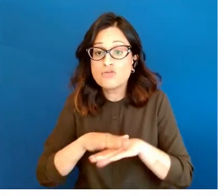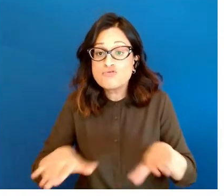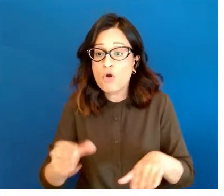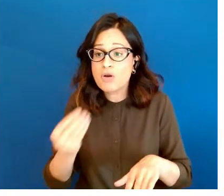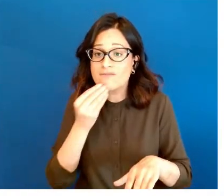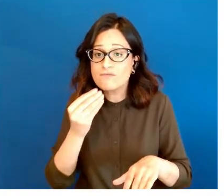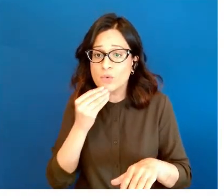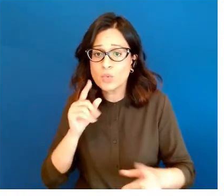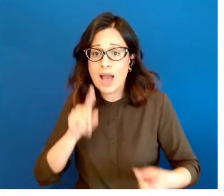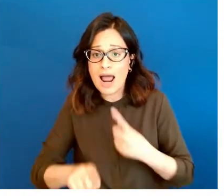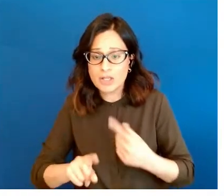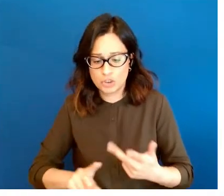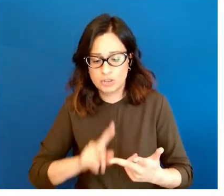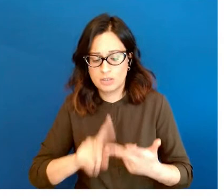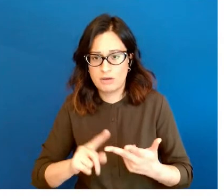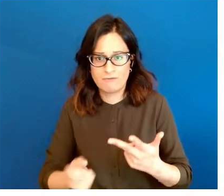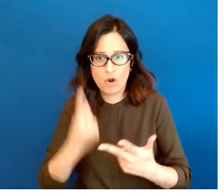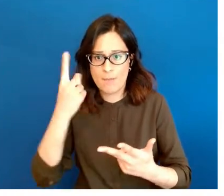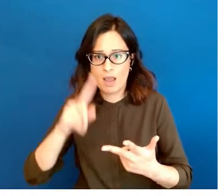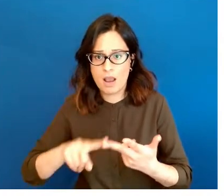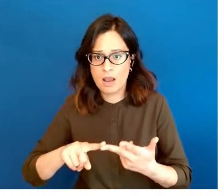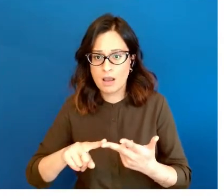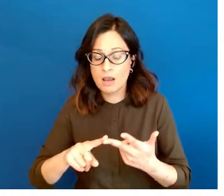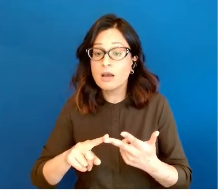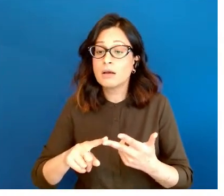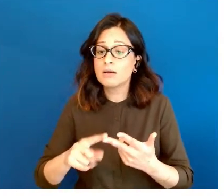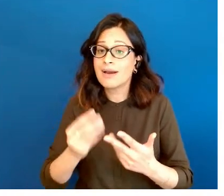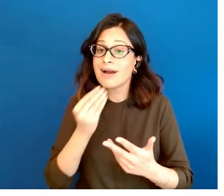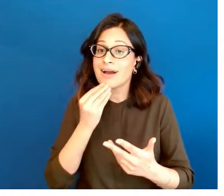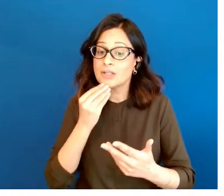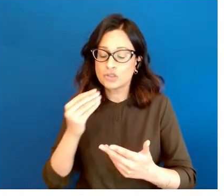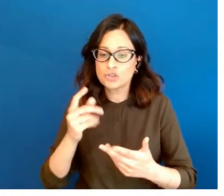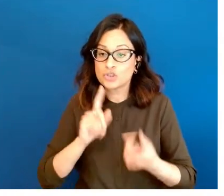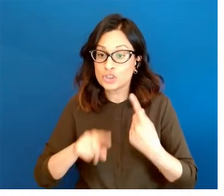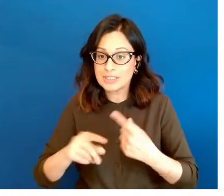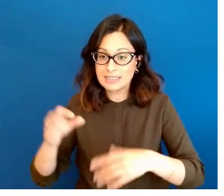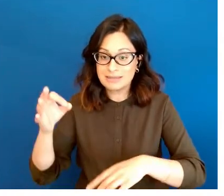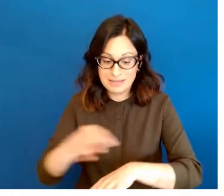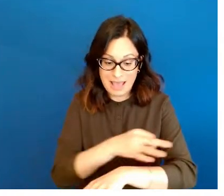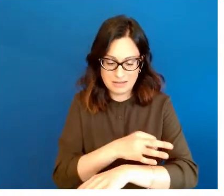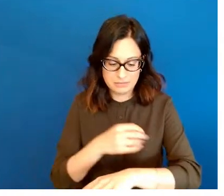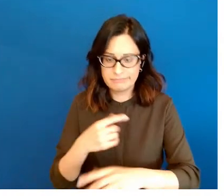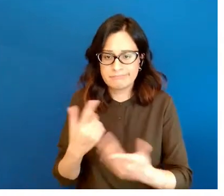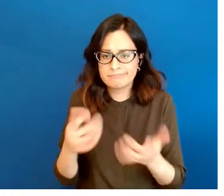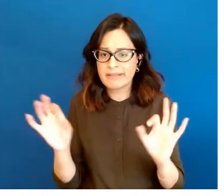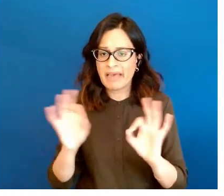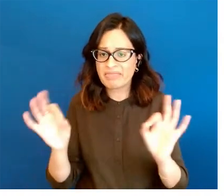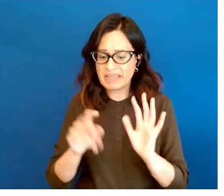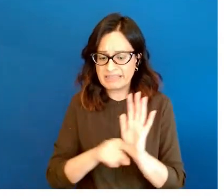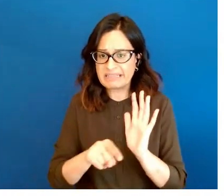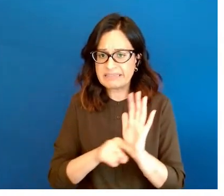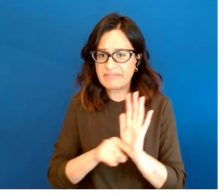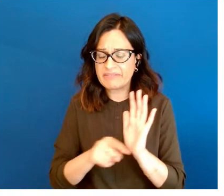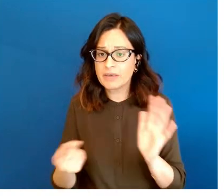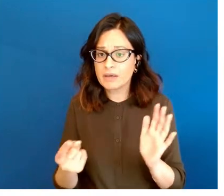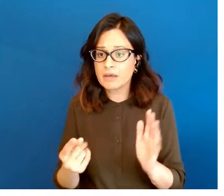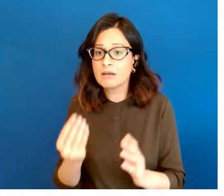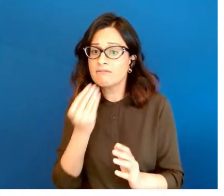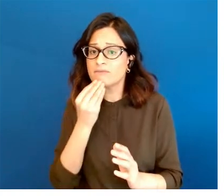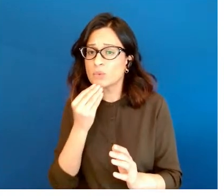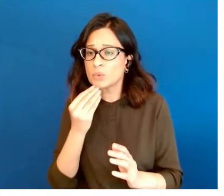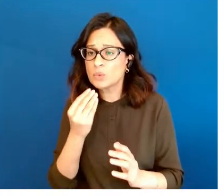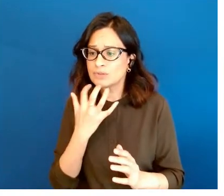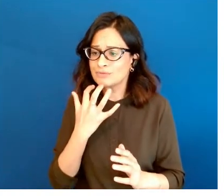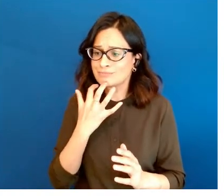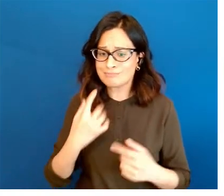in these patients, the allergy testing, the specific IgE testing, will be negative. So for instance, with food intolerance associated